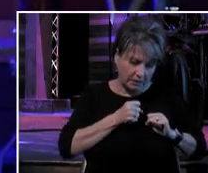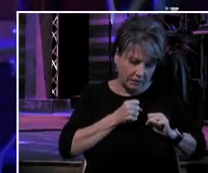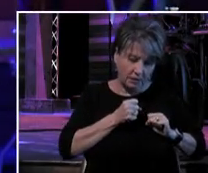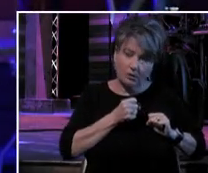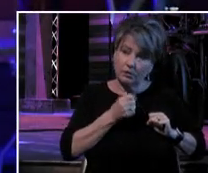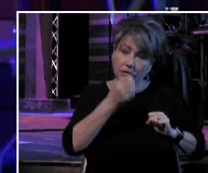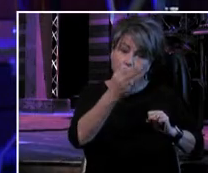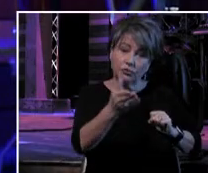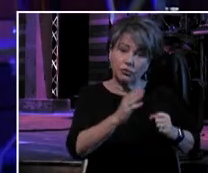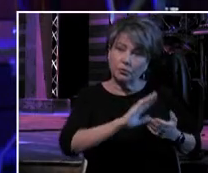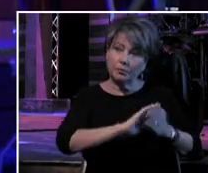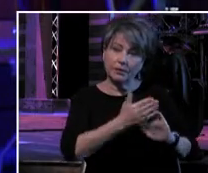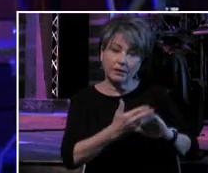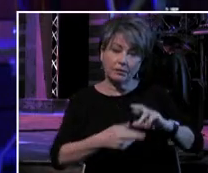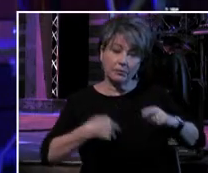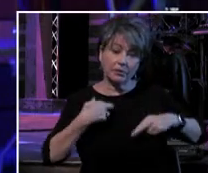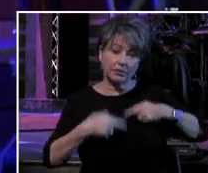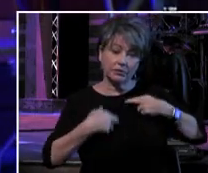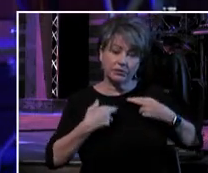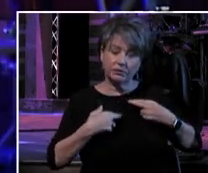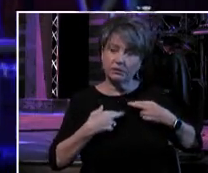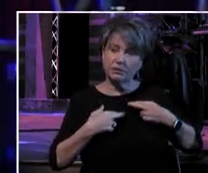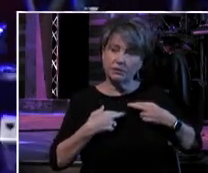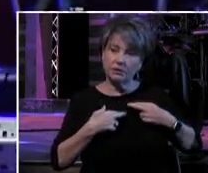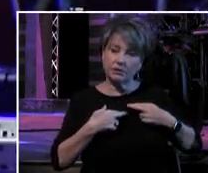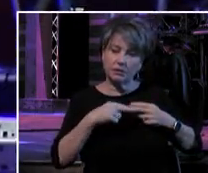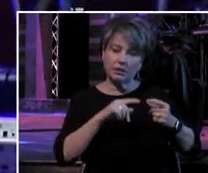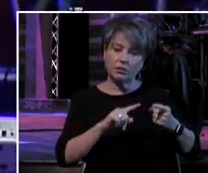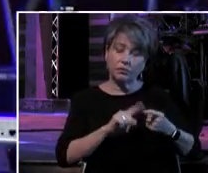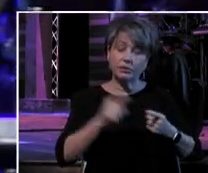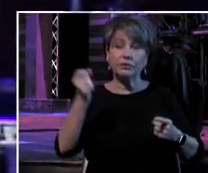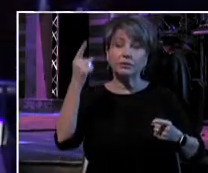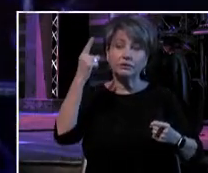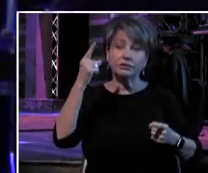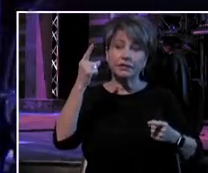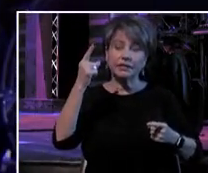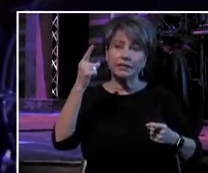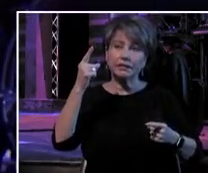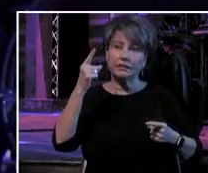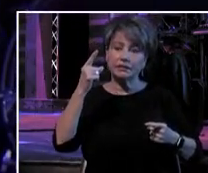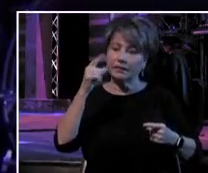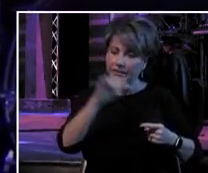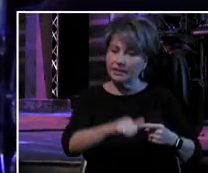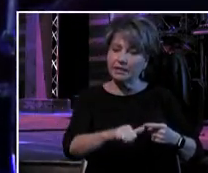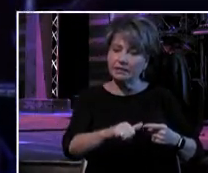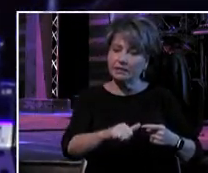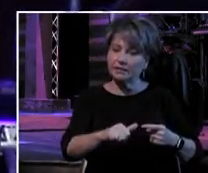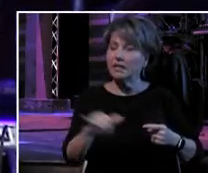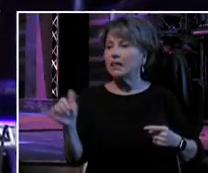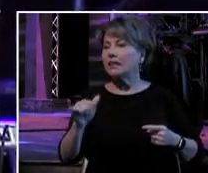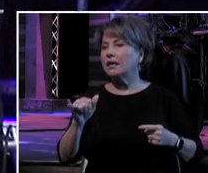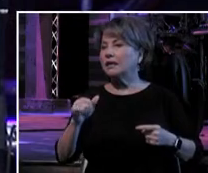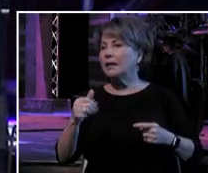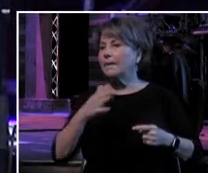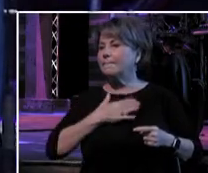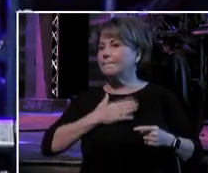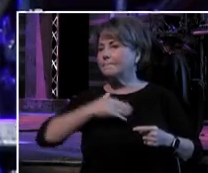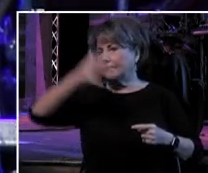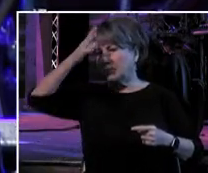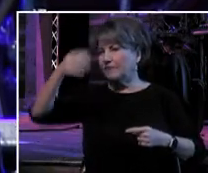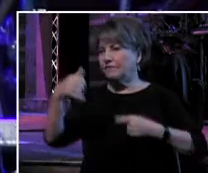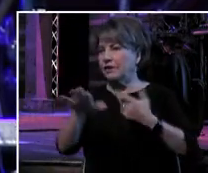we're mourning the loss of people we love. I've had to navigate that through the loss of my father. I know many of you in this room that I'm seeing, right,